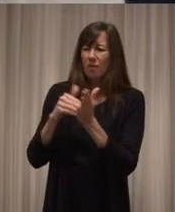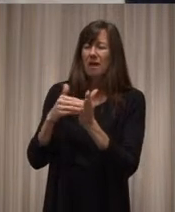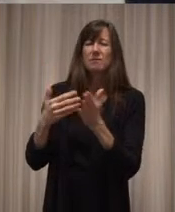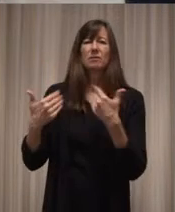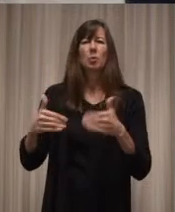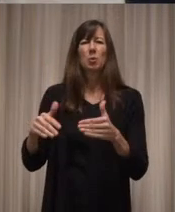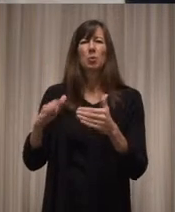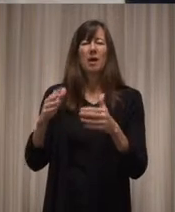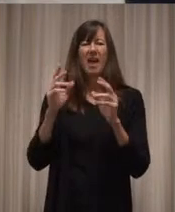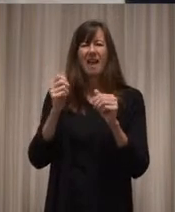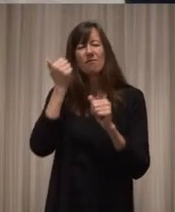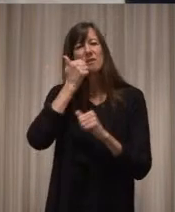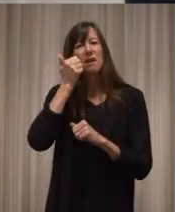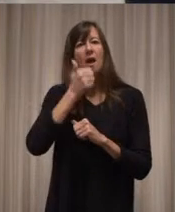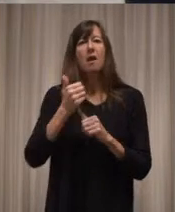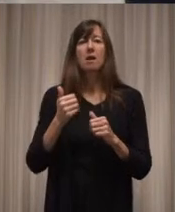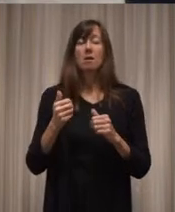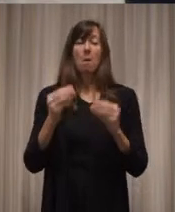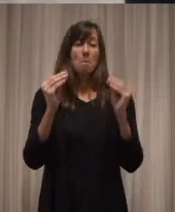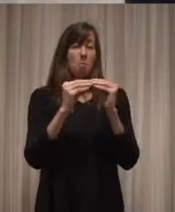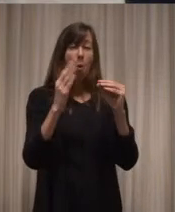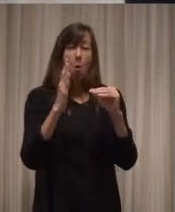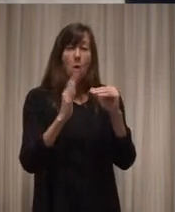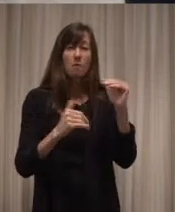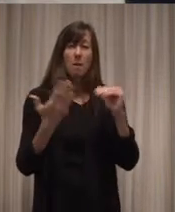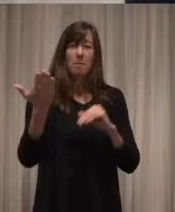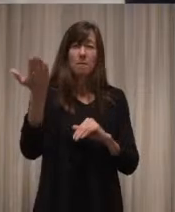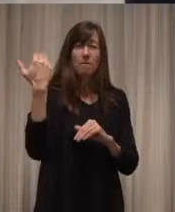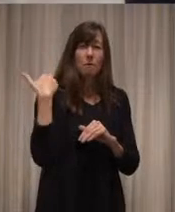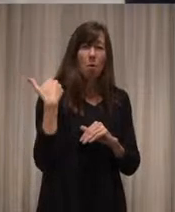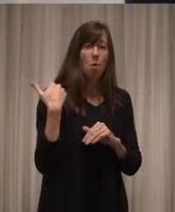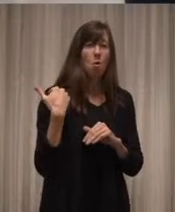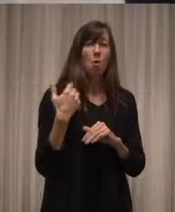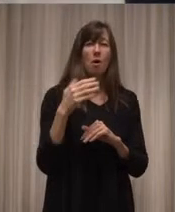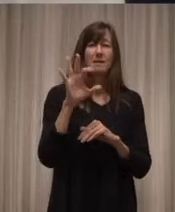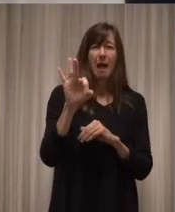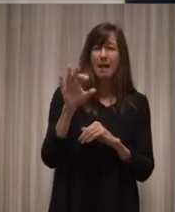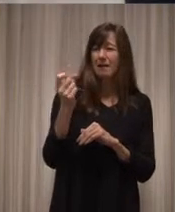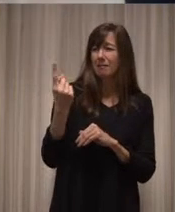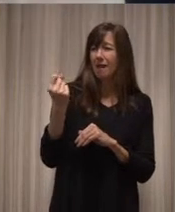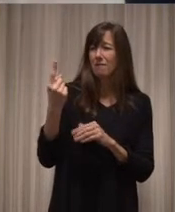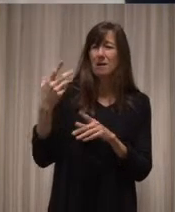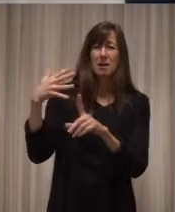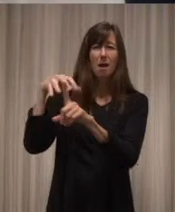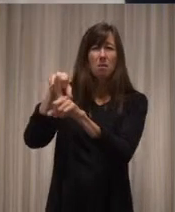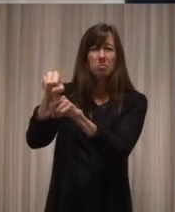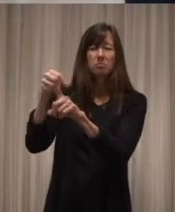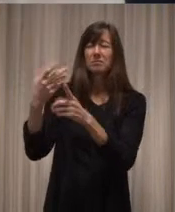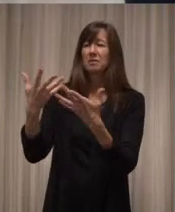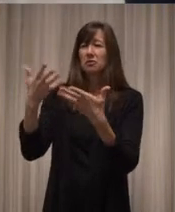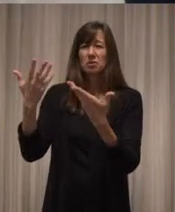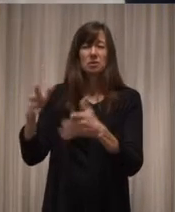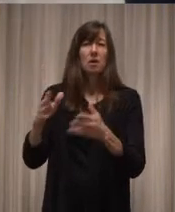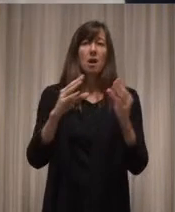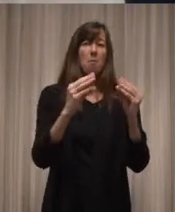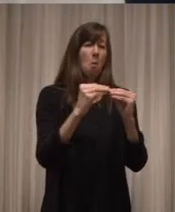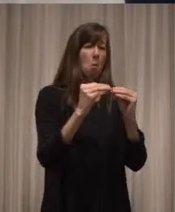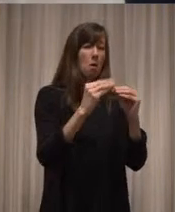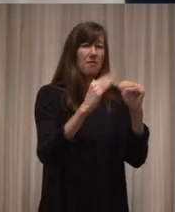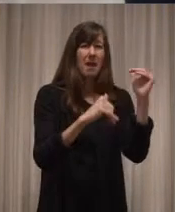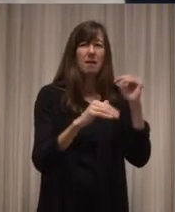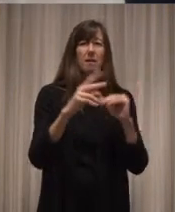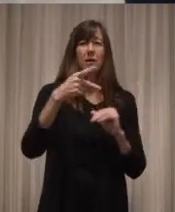to 9/11, than we lost to Pearl Harbor each day. And until we mobilize the broad public will to change